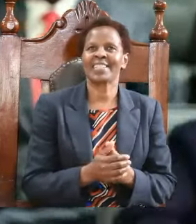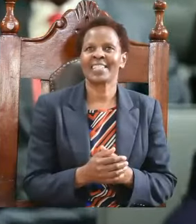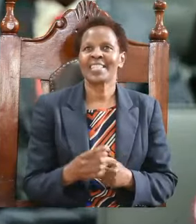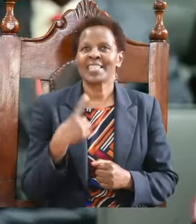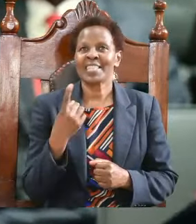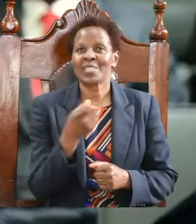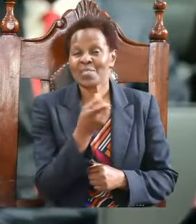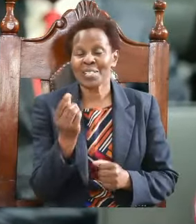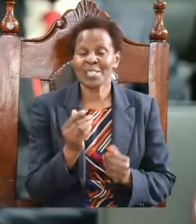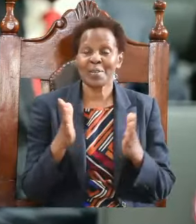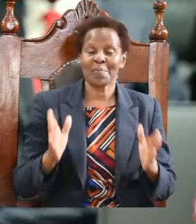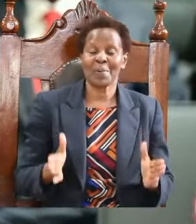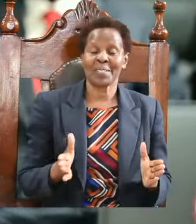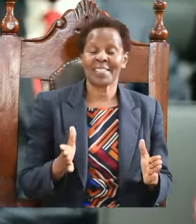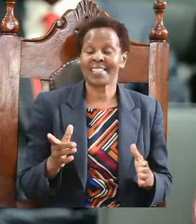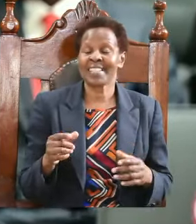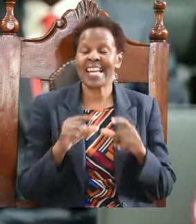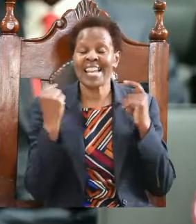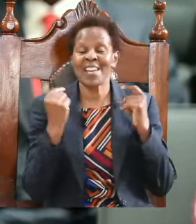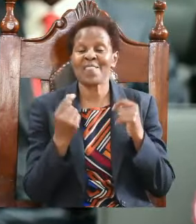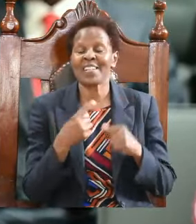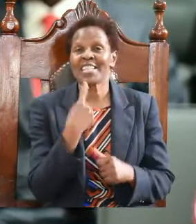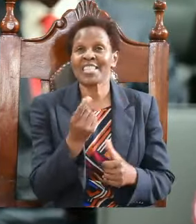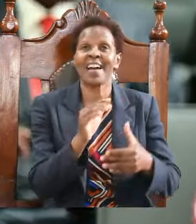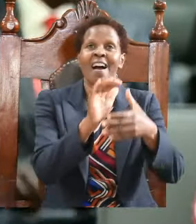Tell him, Ola, you have been greeted by your minister.